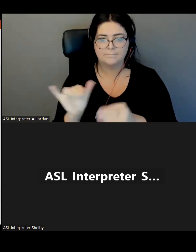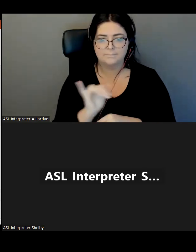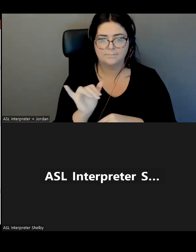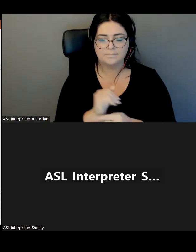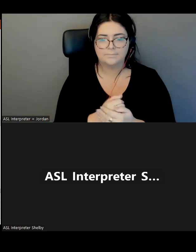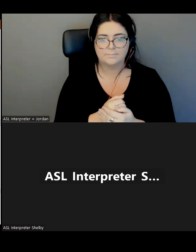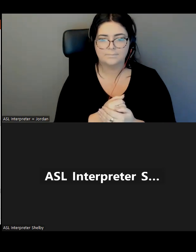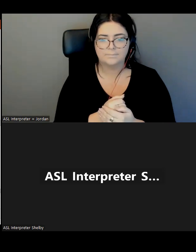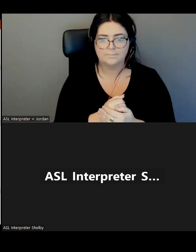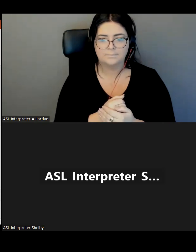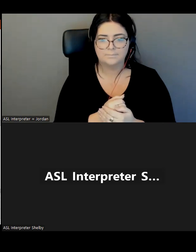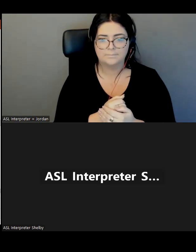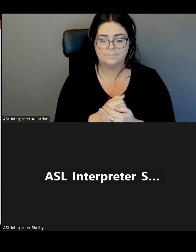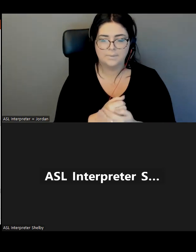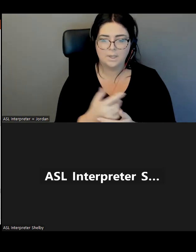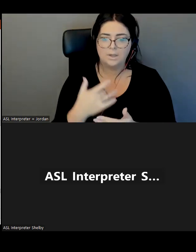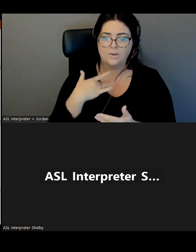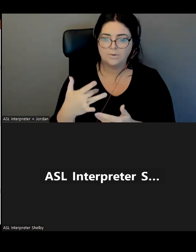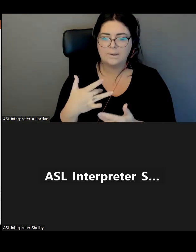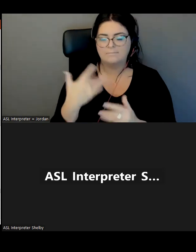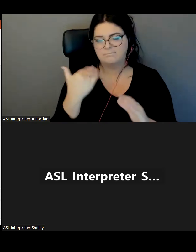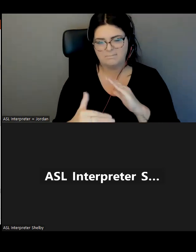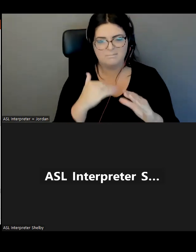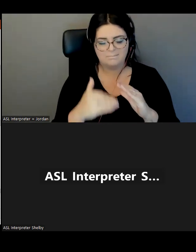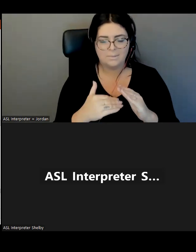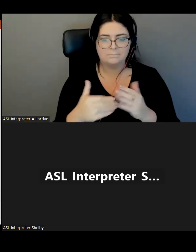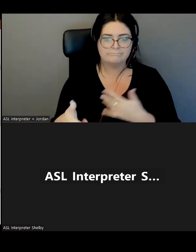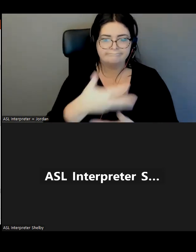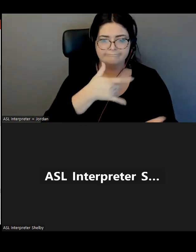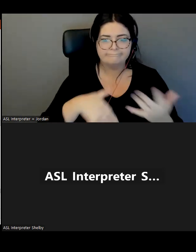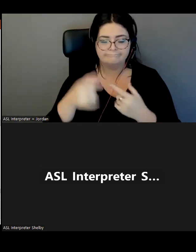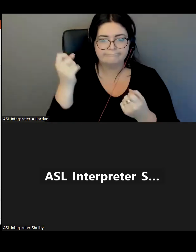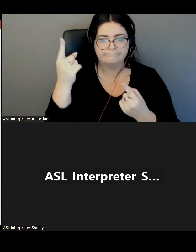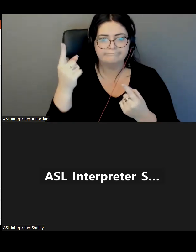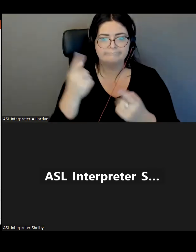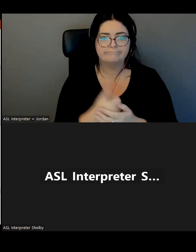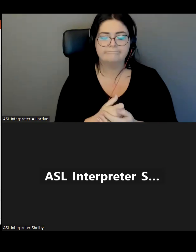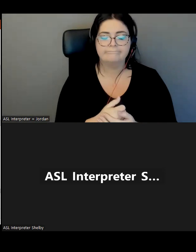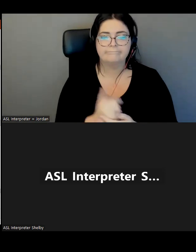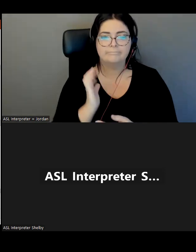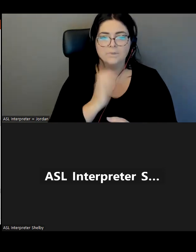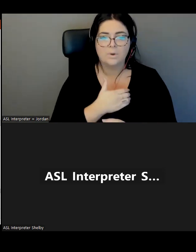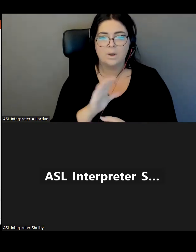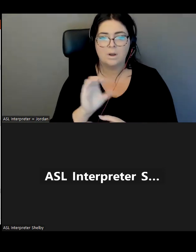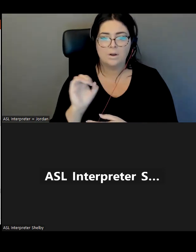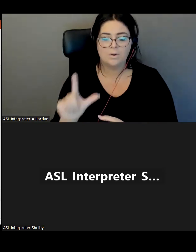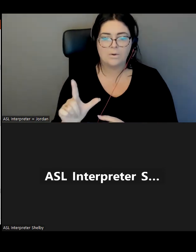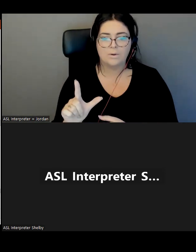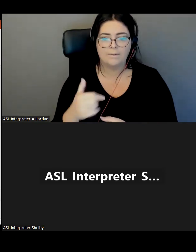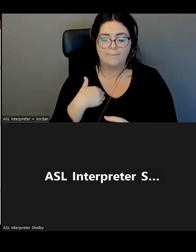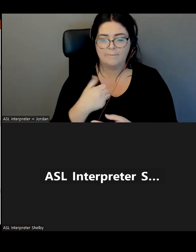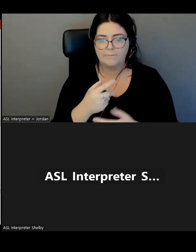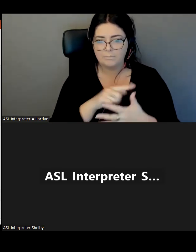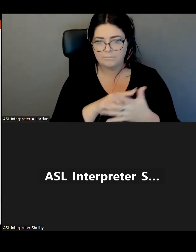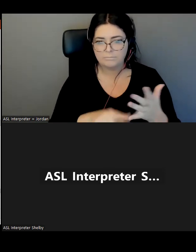often connect quite regularly through email. So our coalition has a number of items that we work on throughout